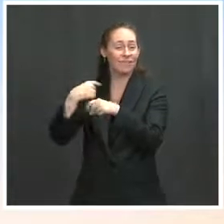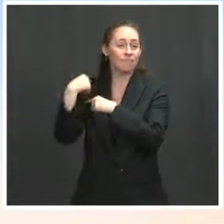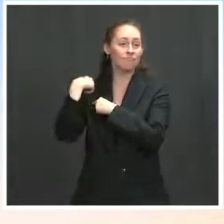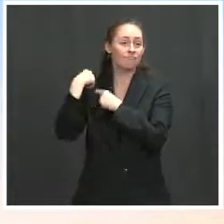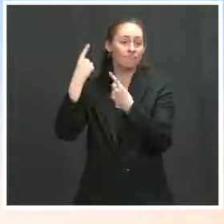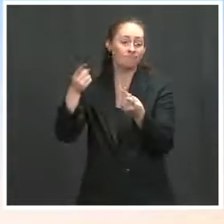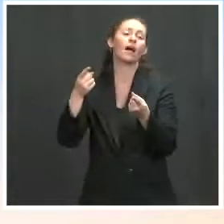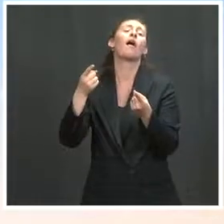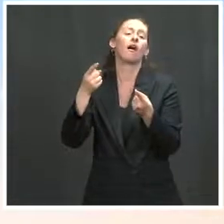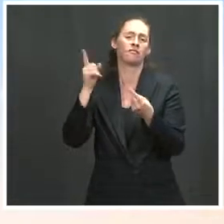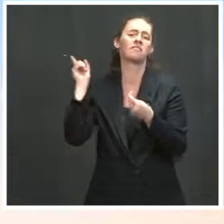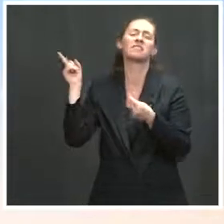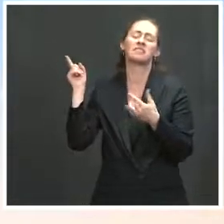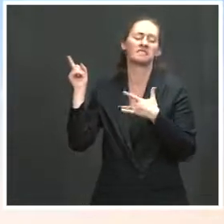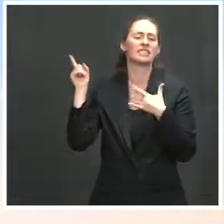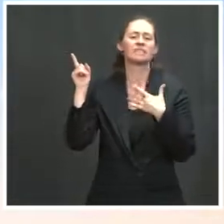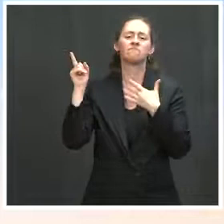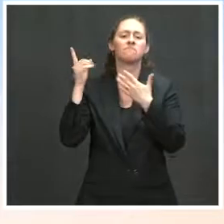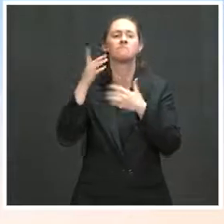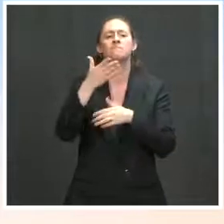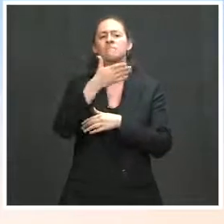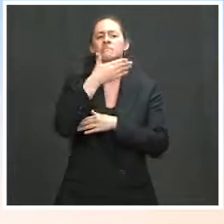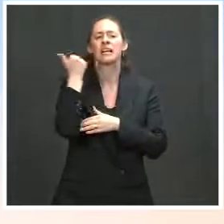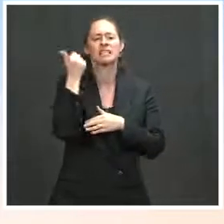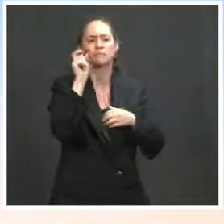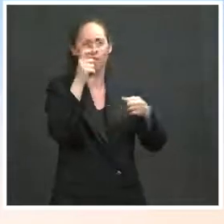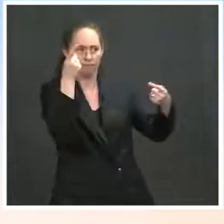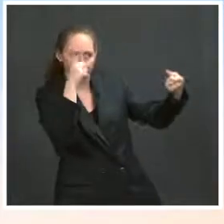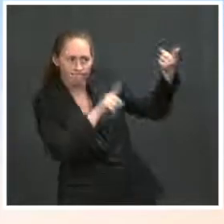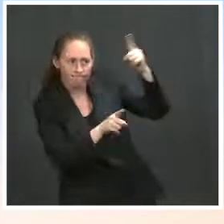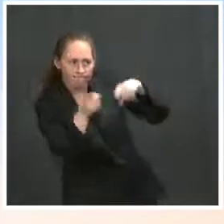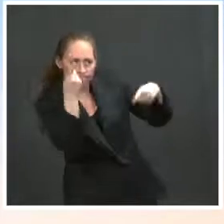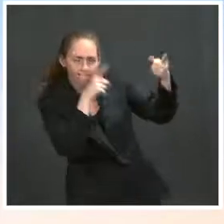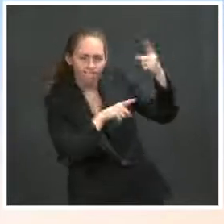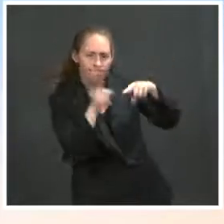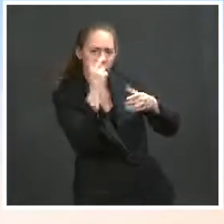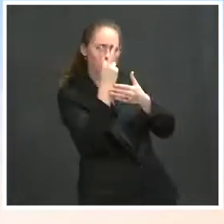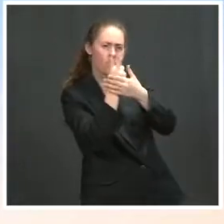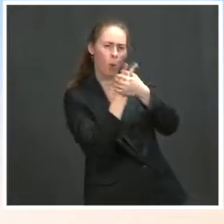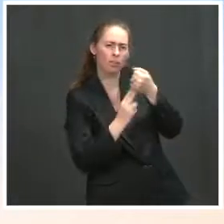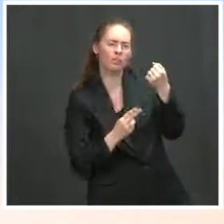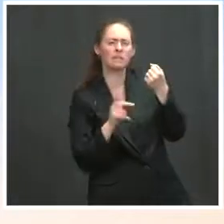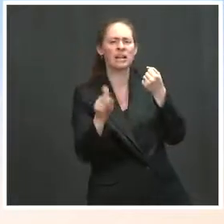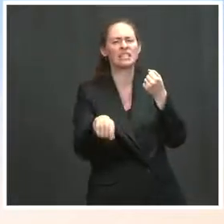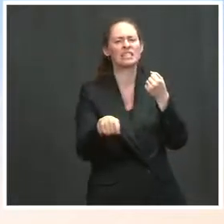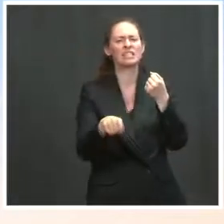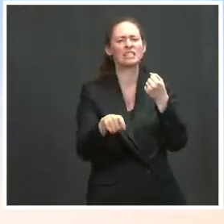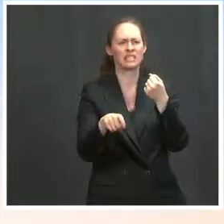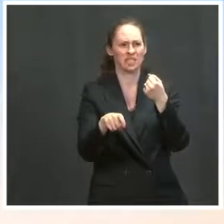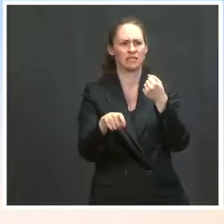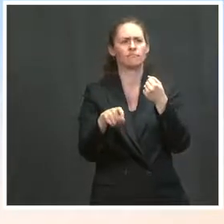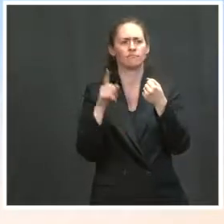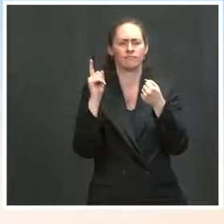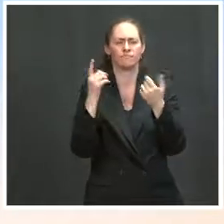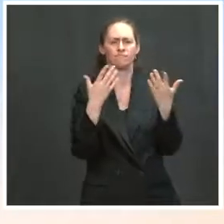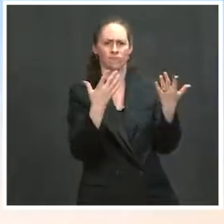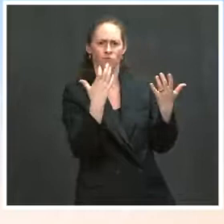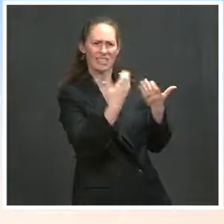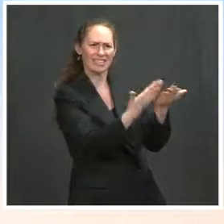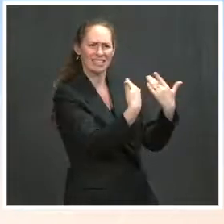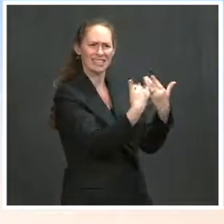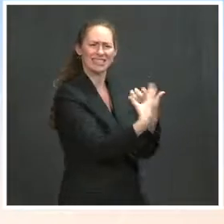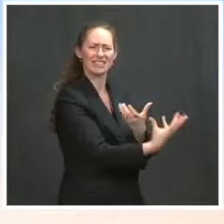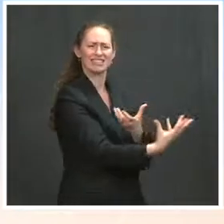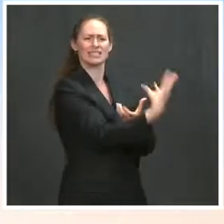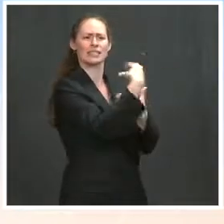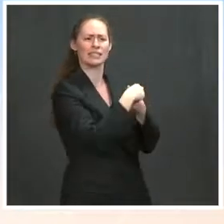those, as a VP and as senator, he has reached across the aisle to get things done, to get big things done. And so